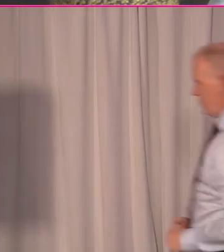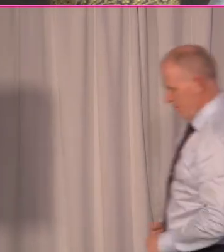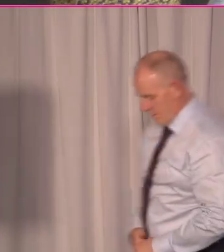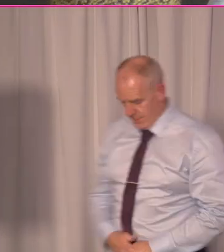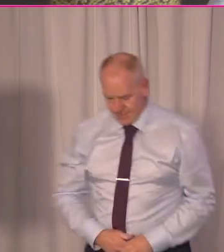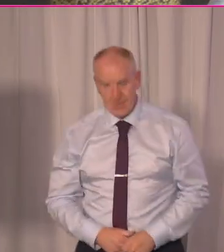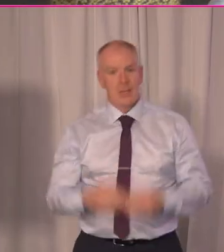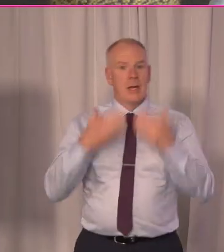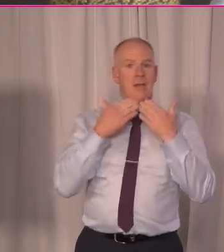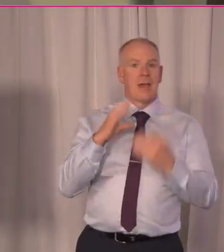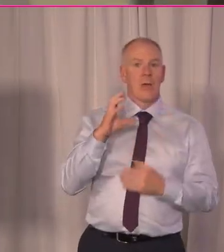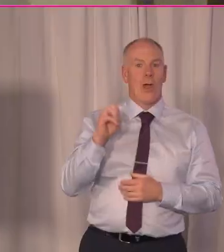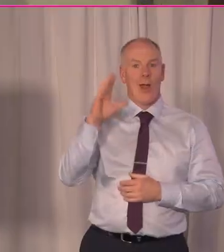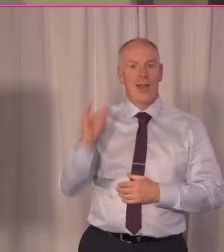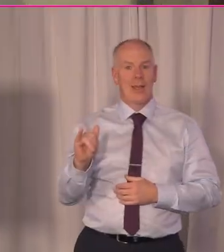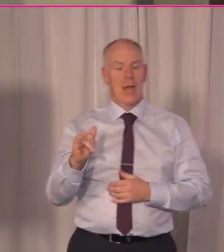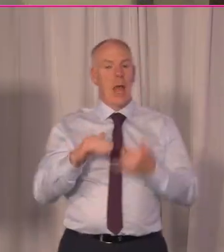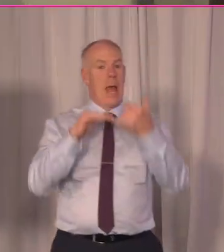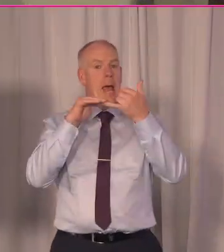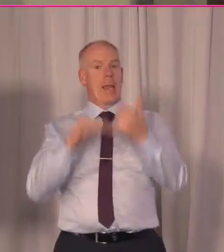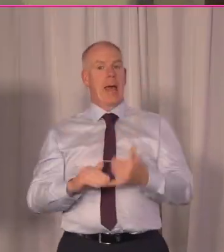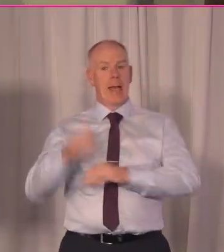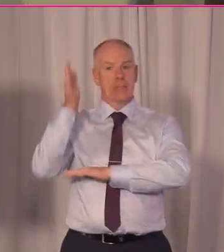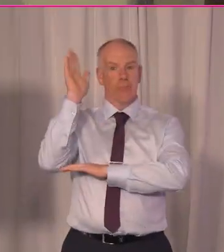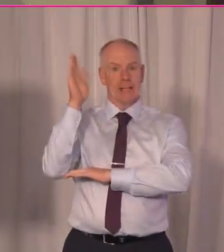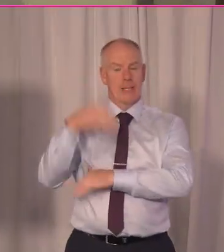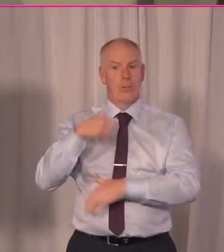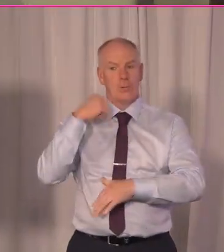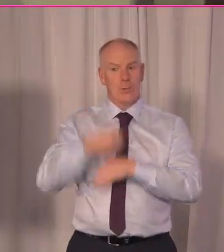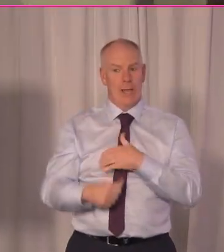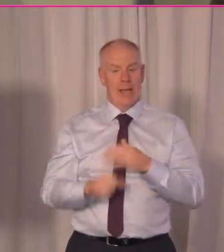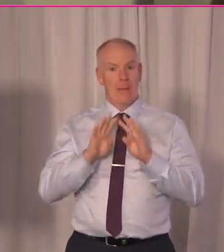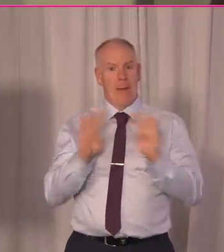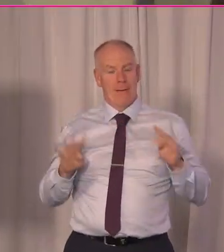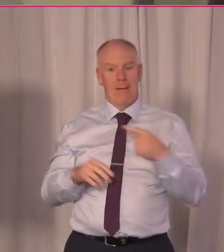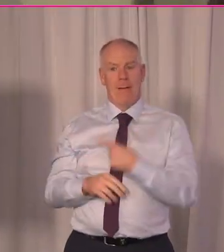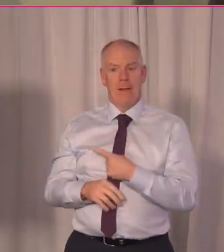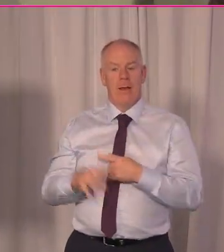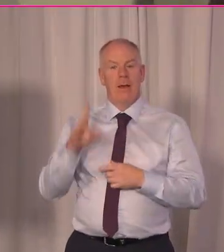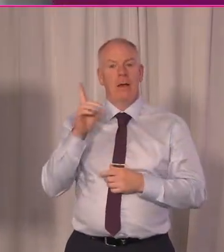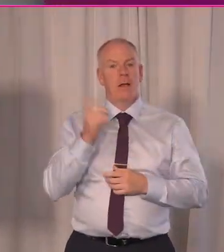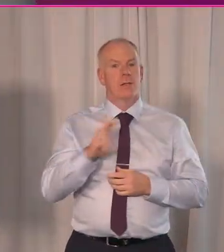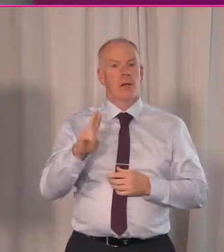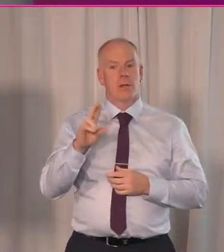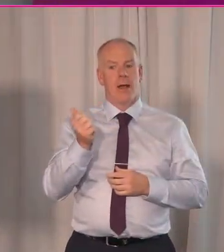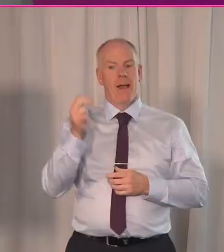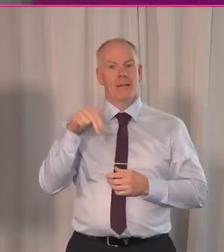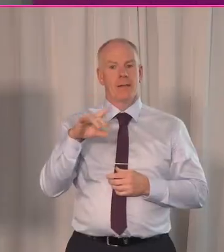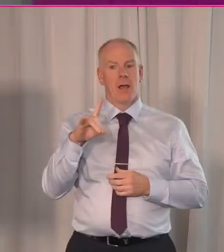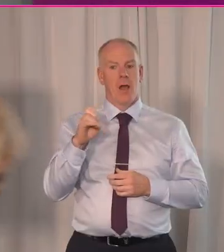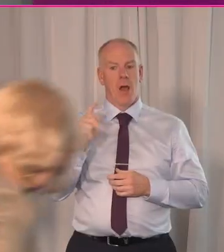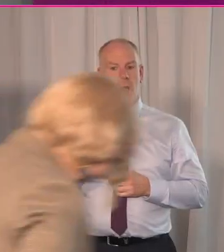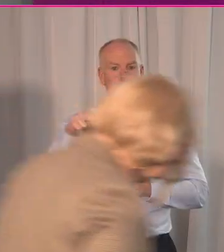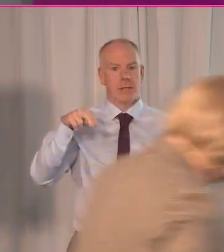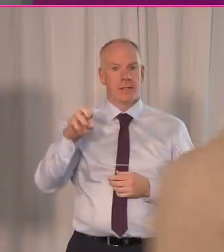Thank you, Carly. So our final speaker on this panel is Dr. Alison Harnett.